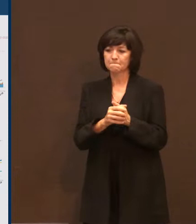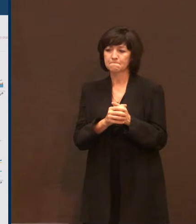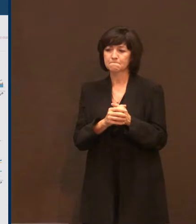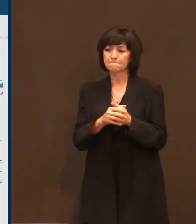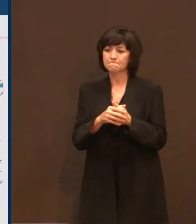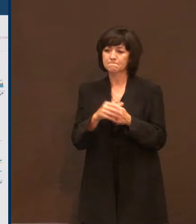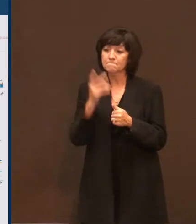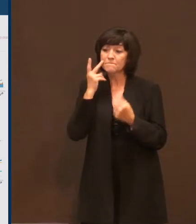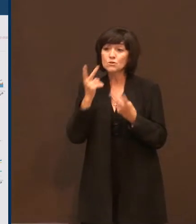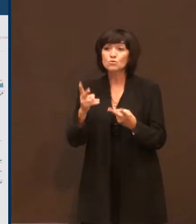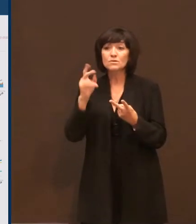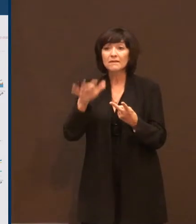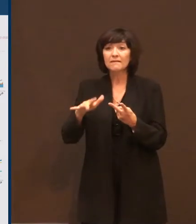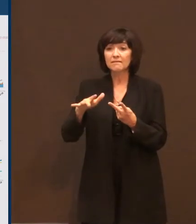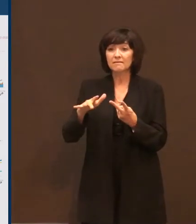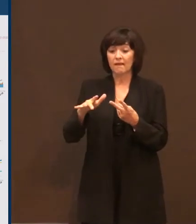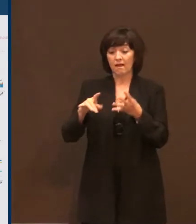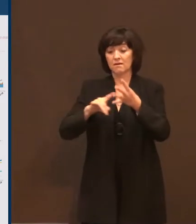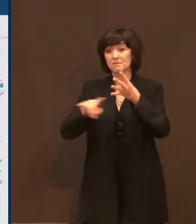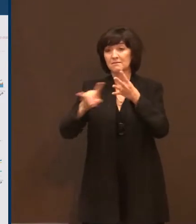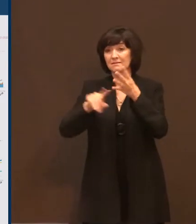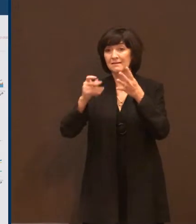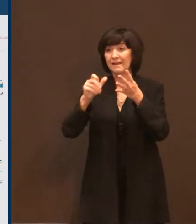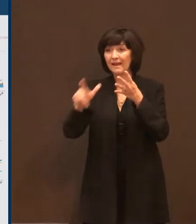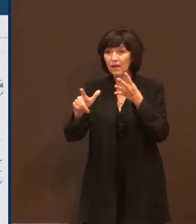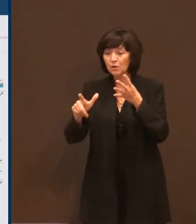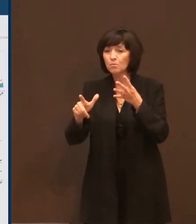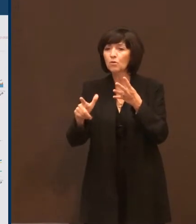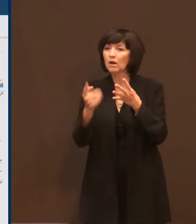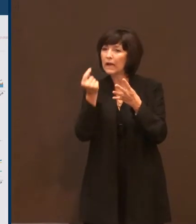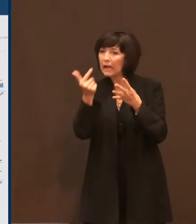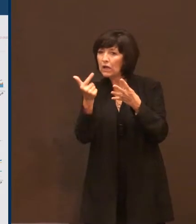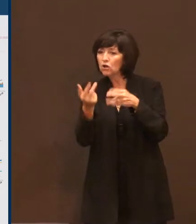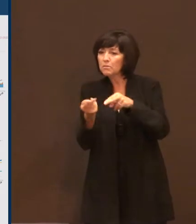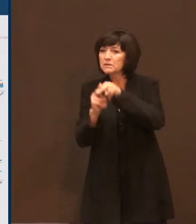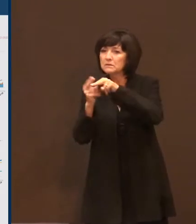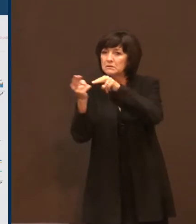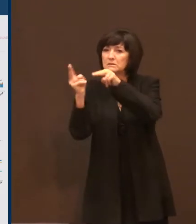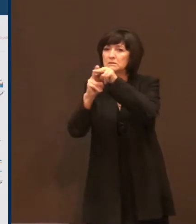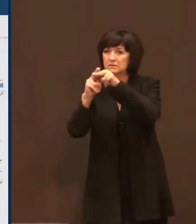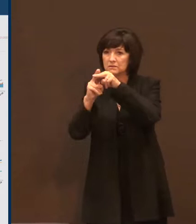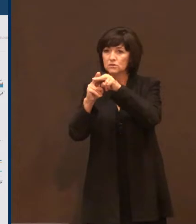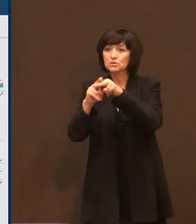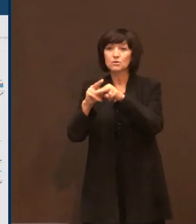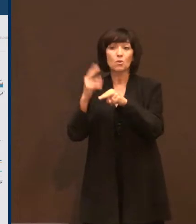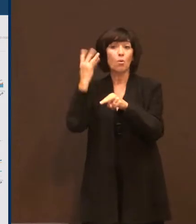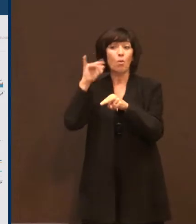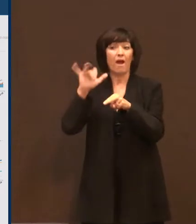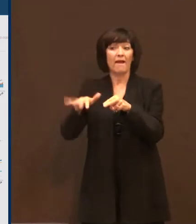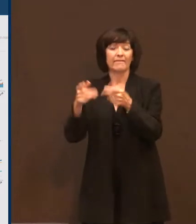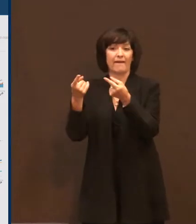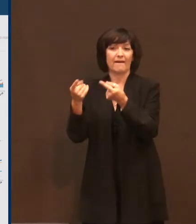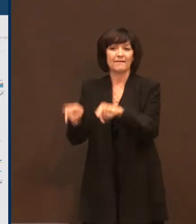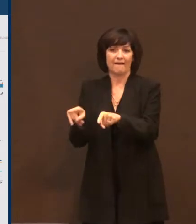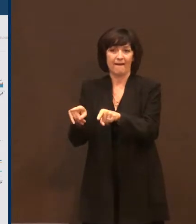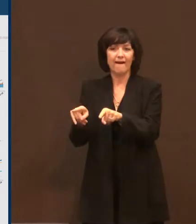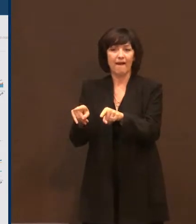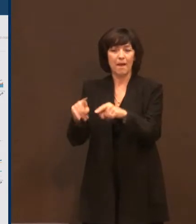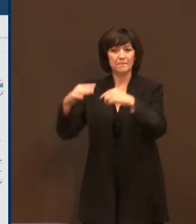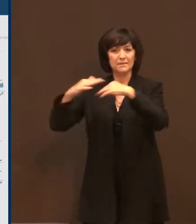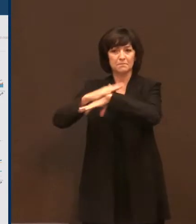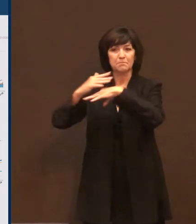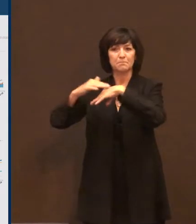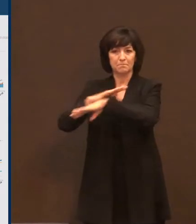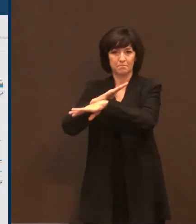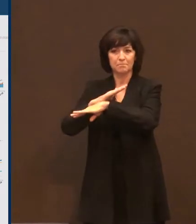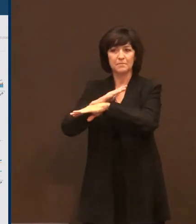April. Same with new positive cases, with a little uptick there with the beach outbreak in mid-June. And we